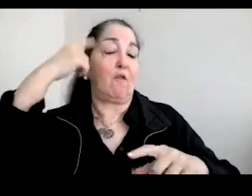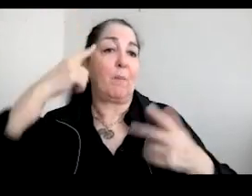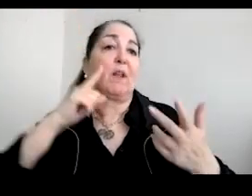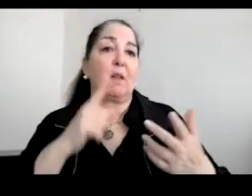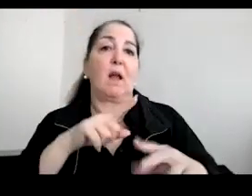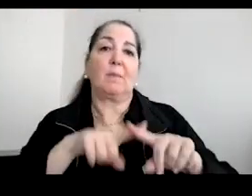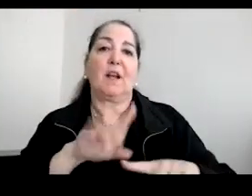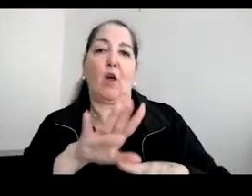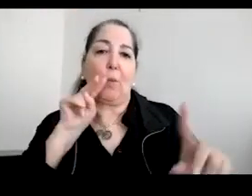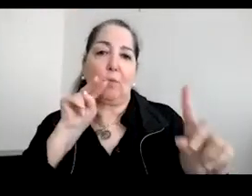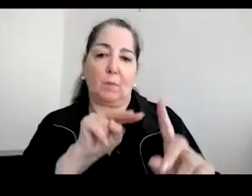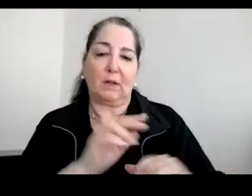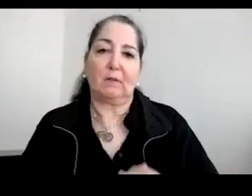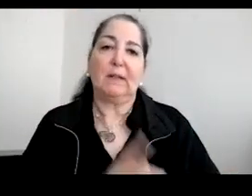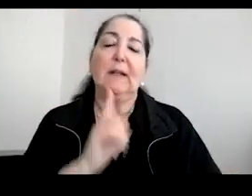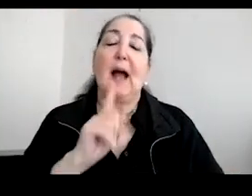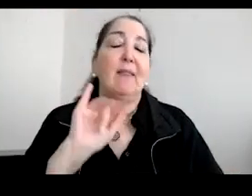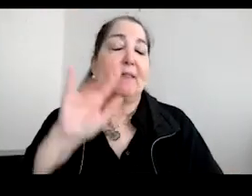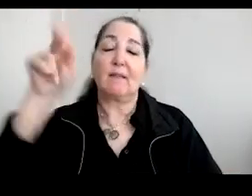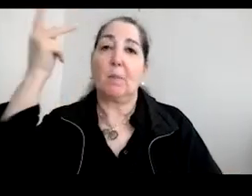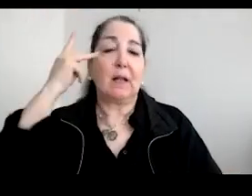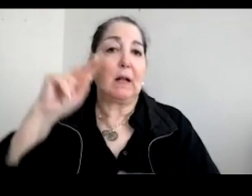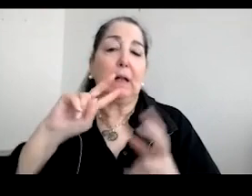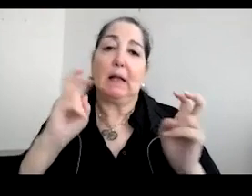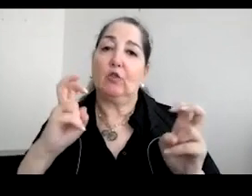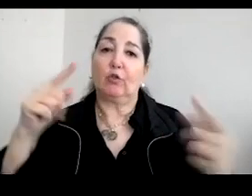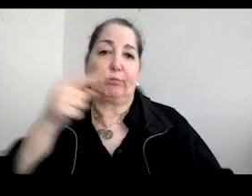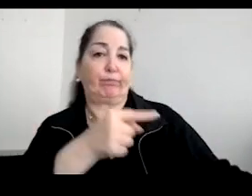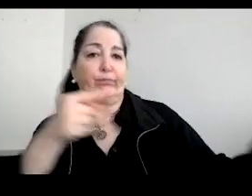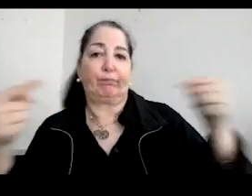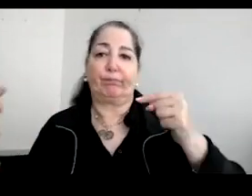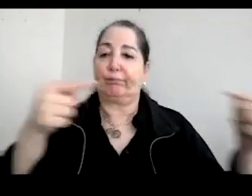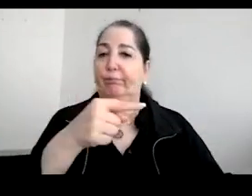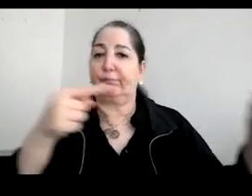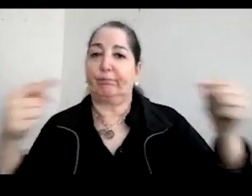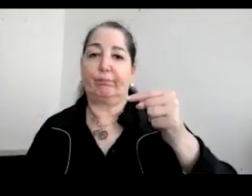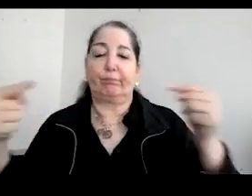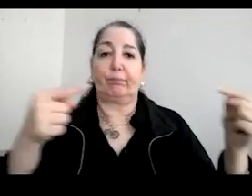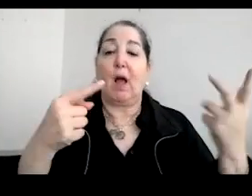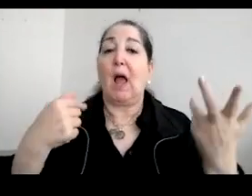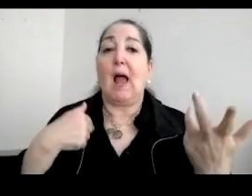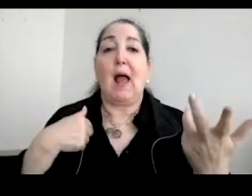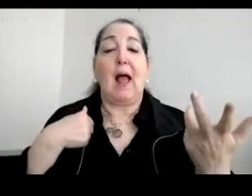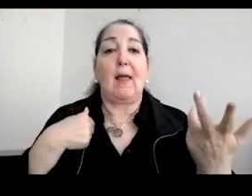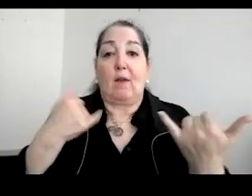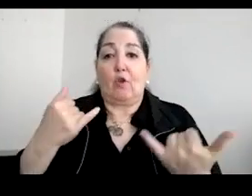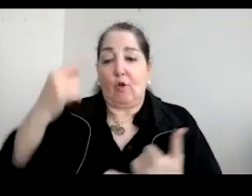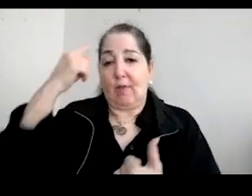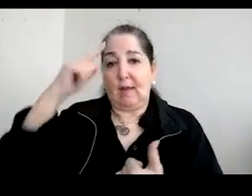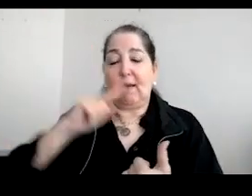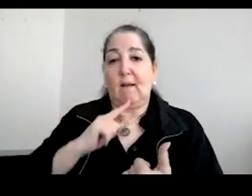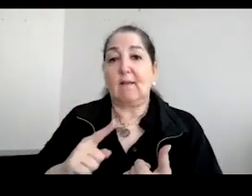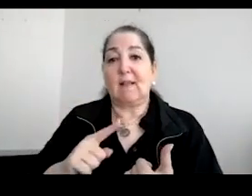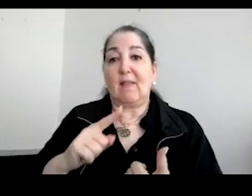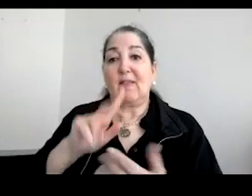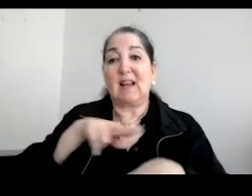of fraught political issue. I think the kind of current thinking amongst most economists is that the size of the national debt